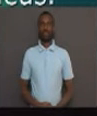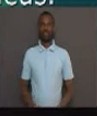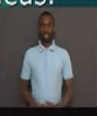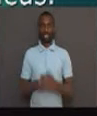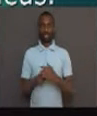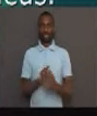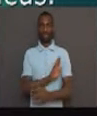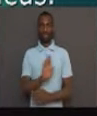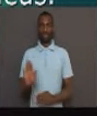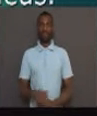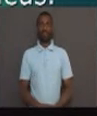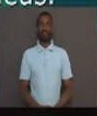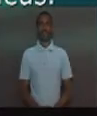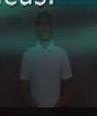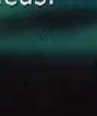Begin.